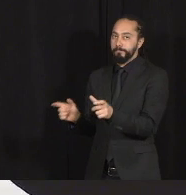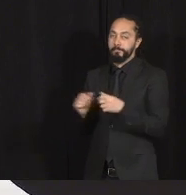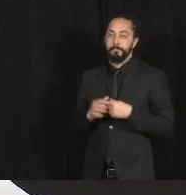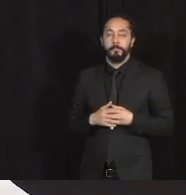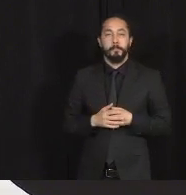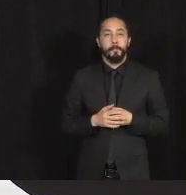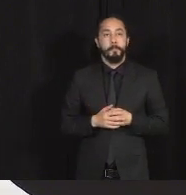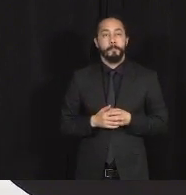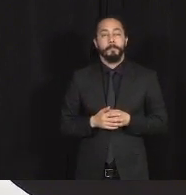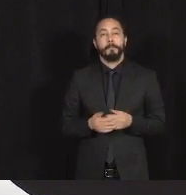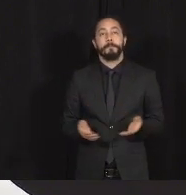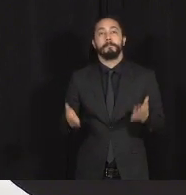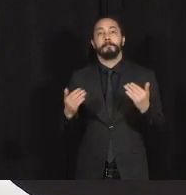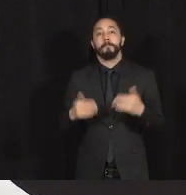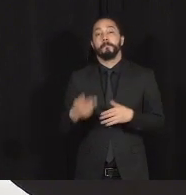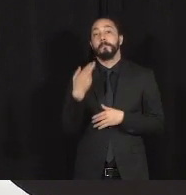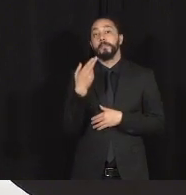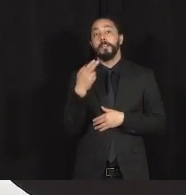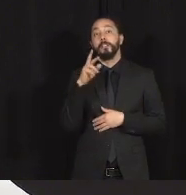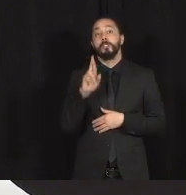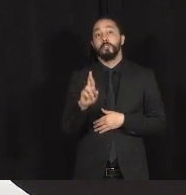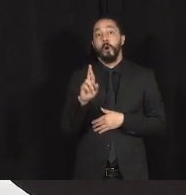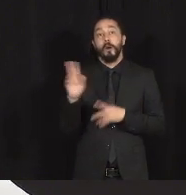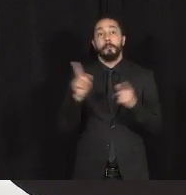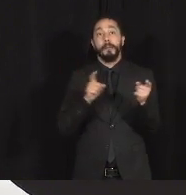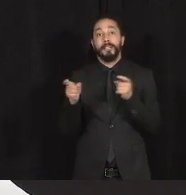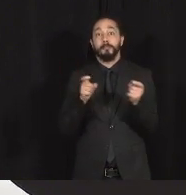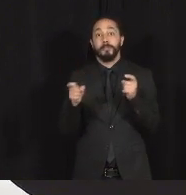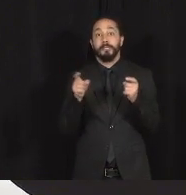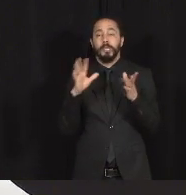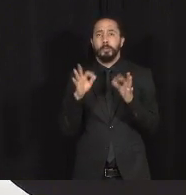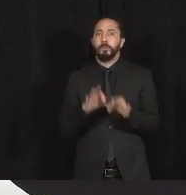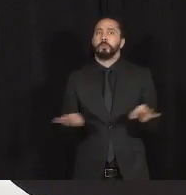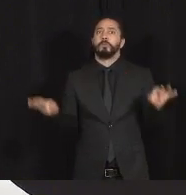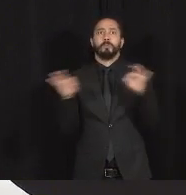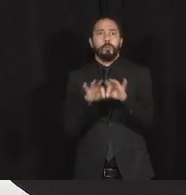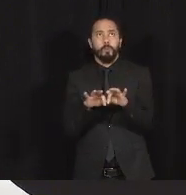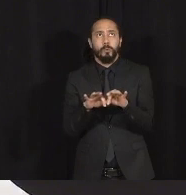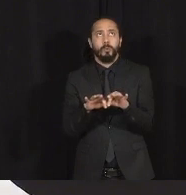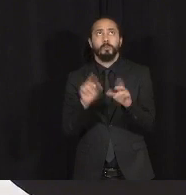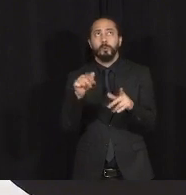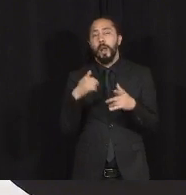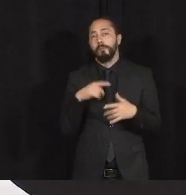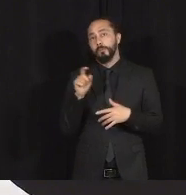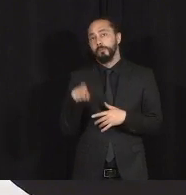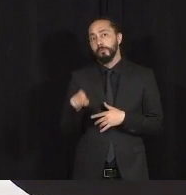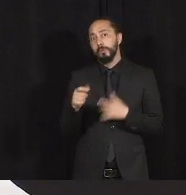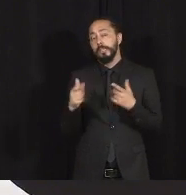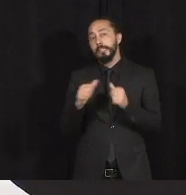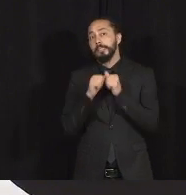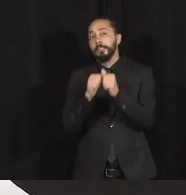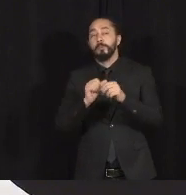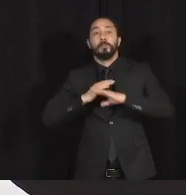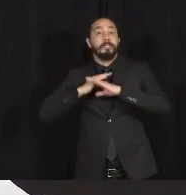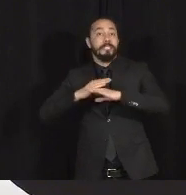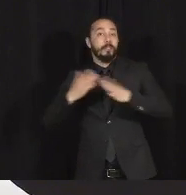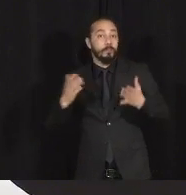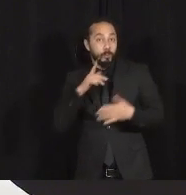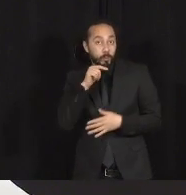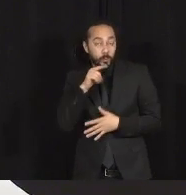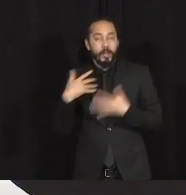important. We have to protect our healthcare workers. We have to allow them to look after us.